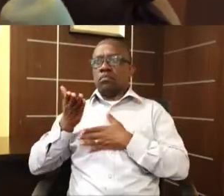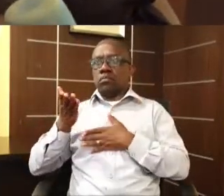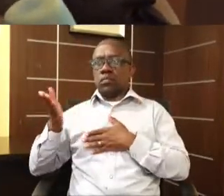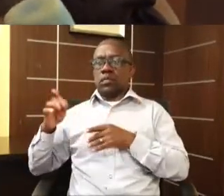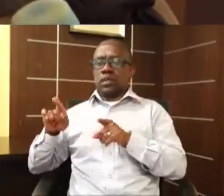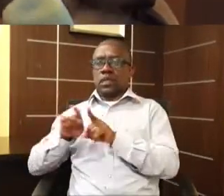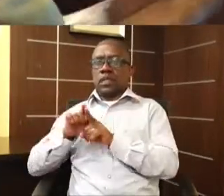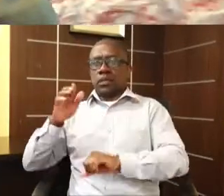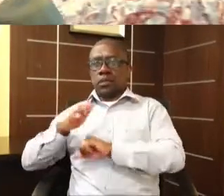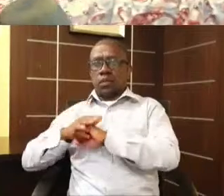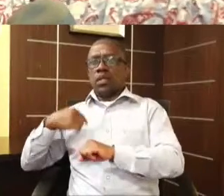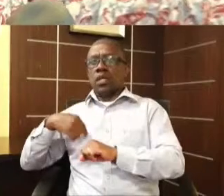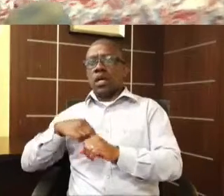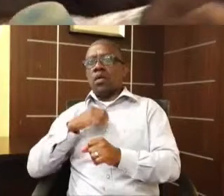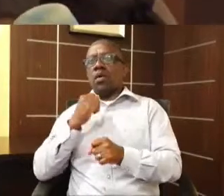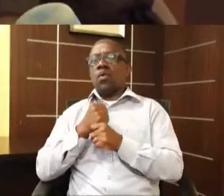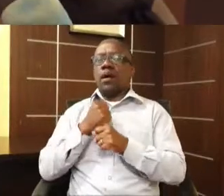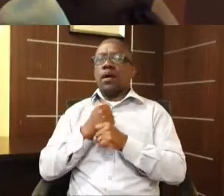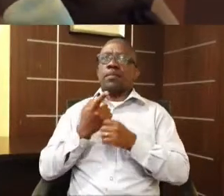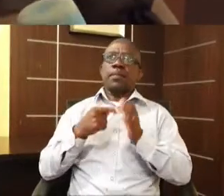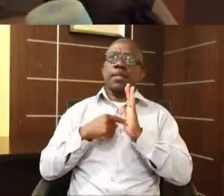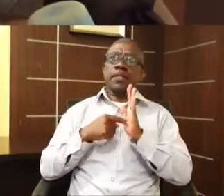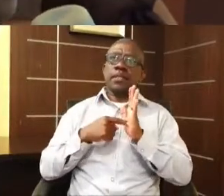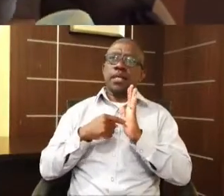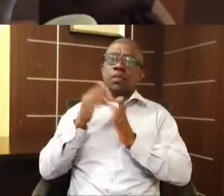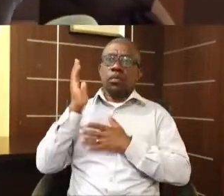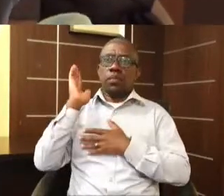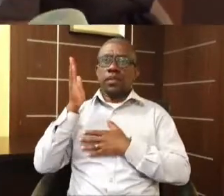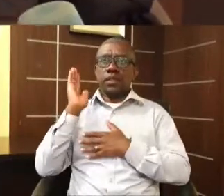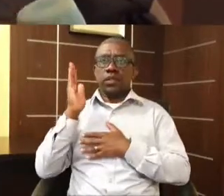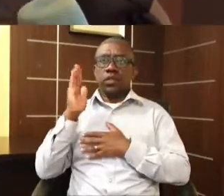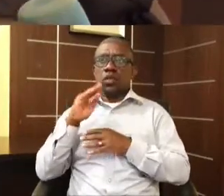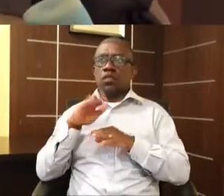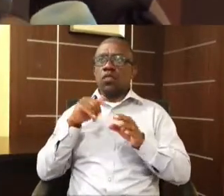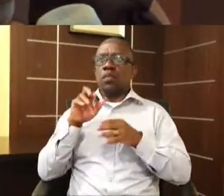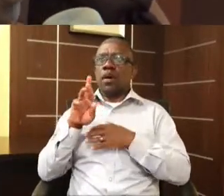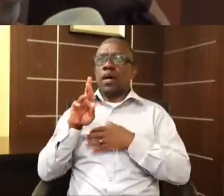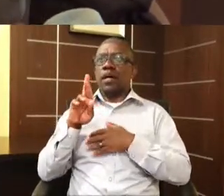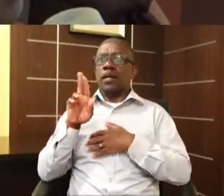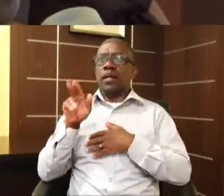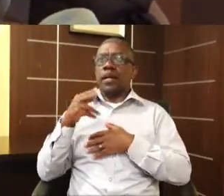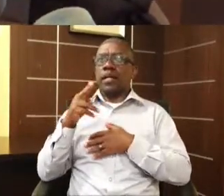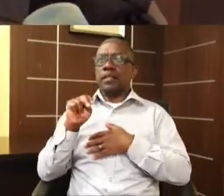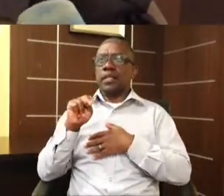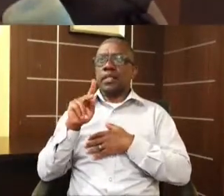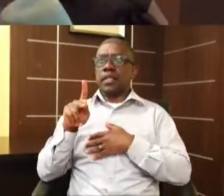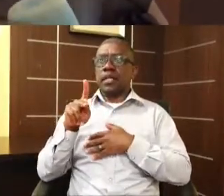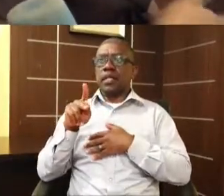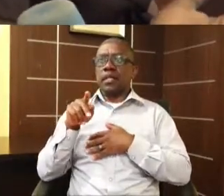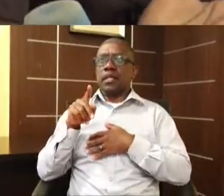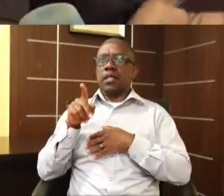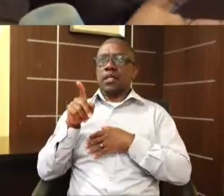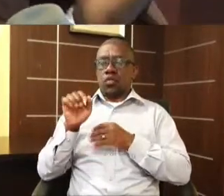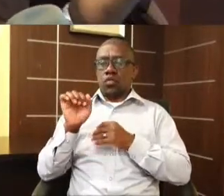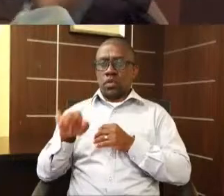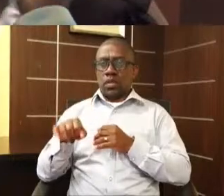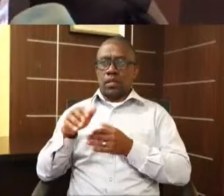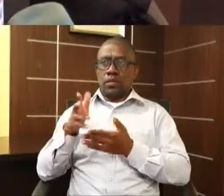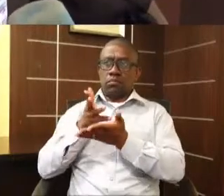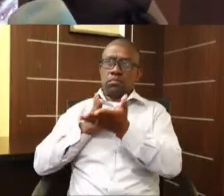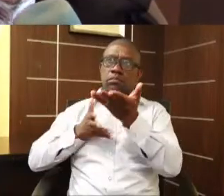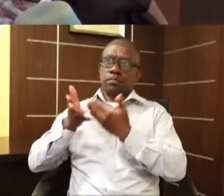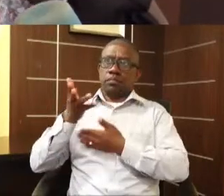supporting our effort. Like I think presentation from RHNK, they have a Nena na Binti where you can